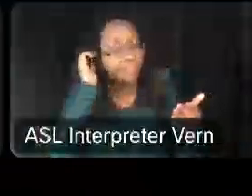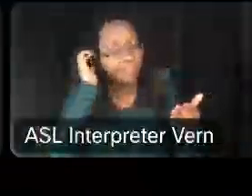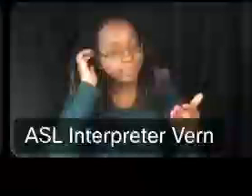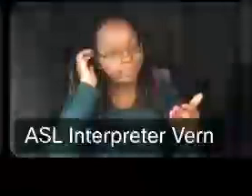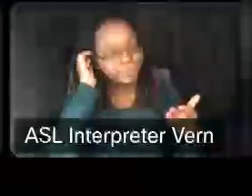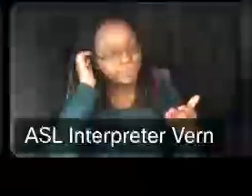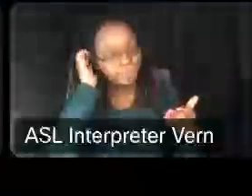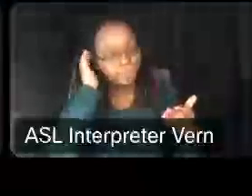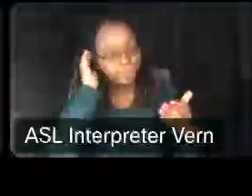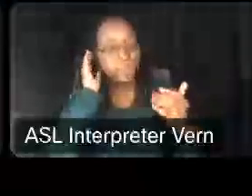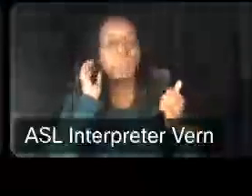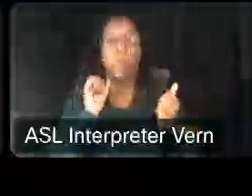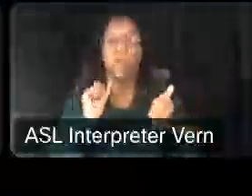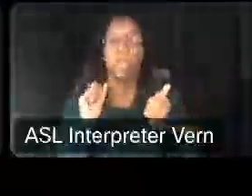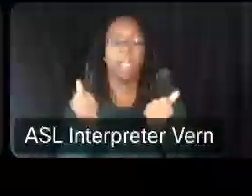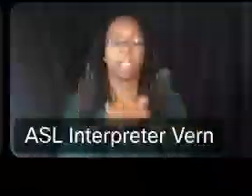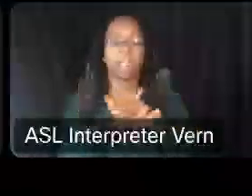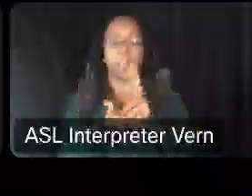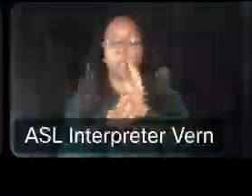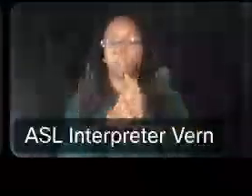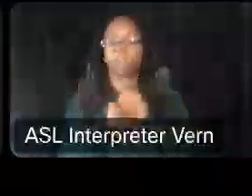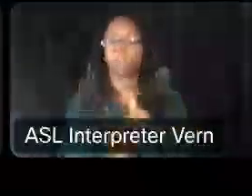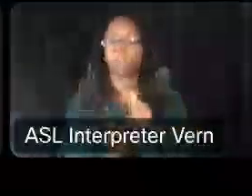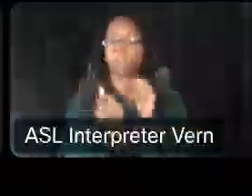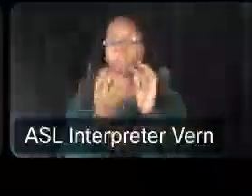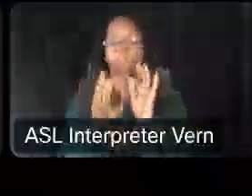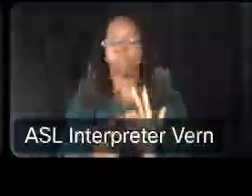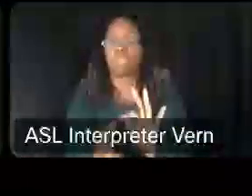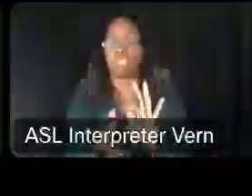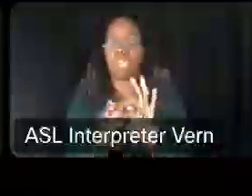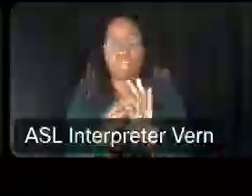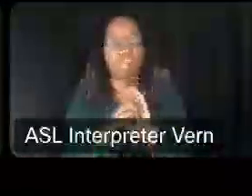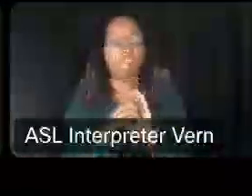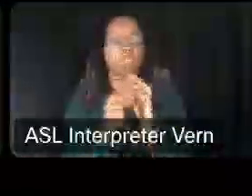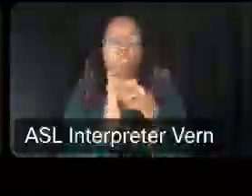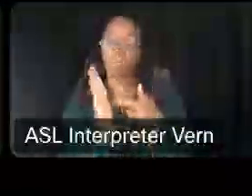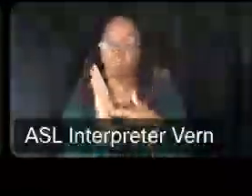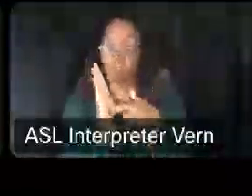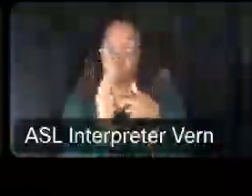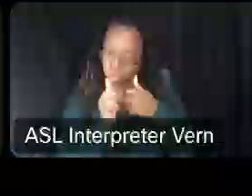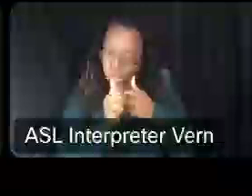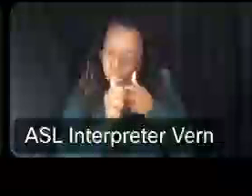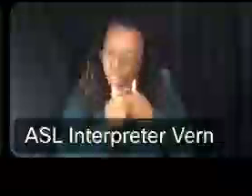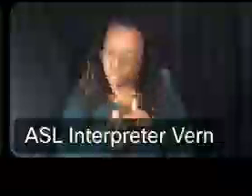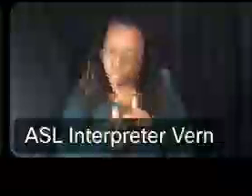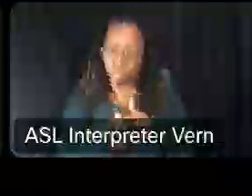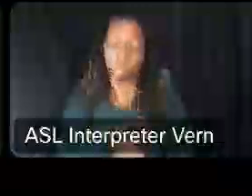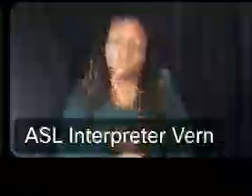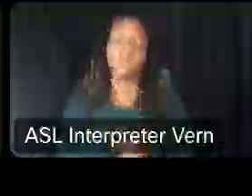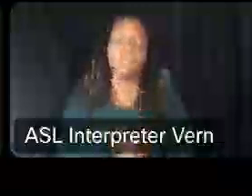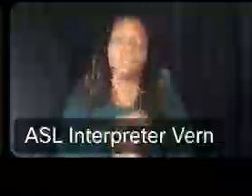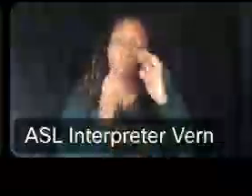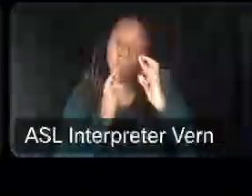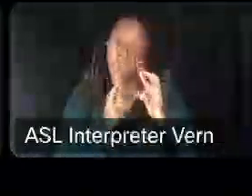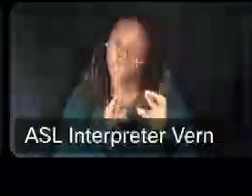we'll all be perfect. We will all be able to stay within the boundaries we've set. And so what the other thing we know is trauma doesn't work